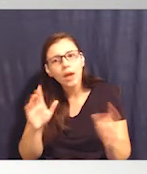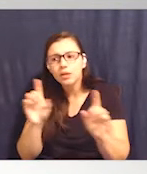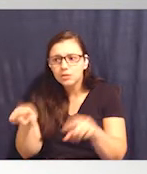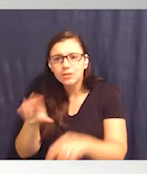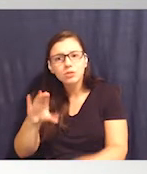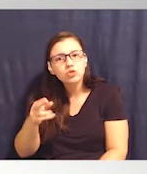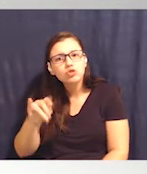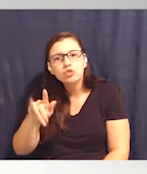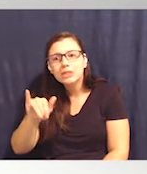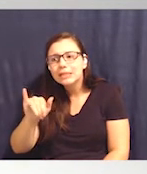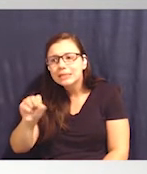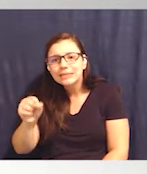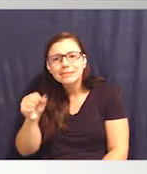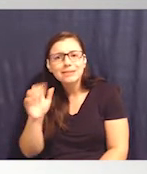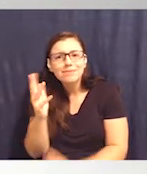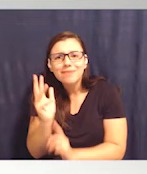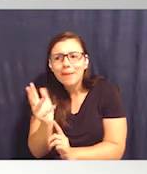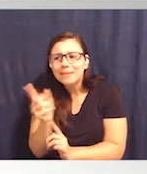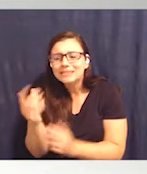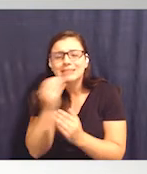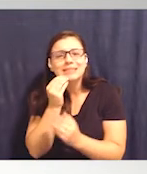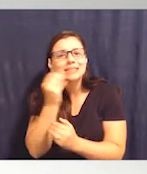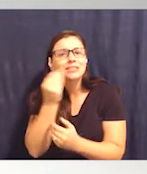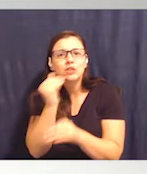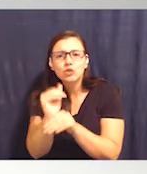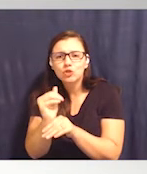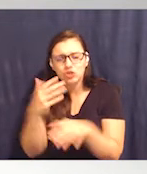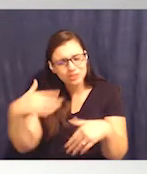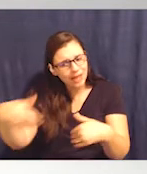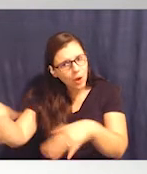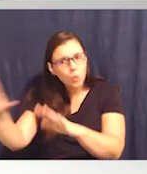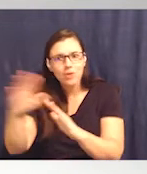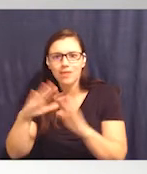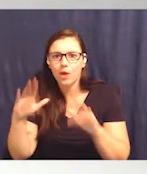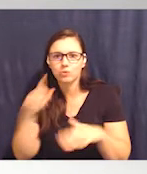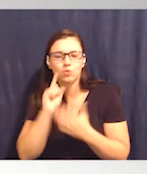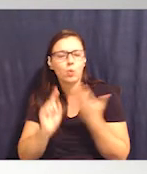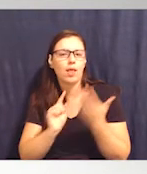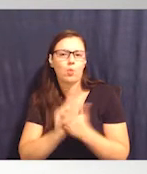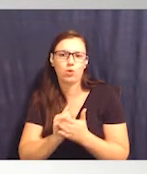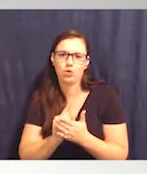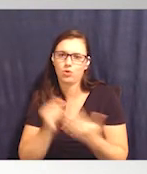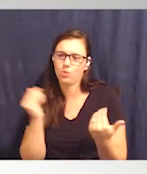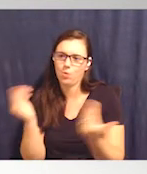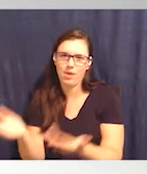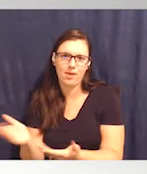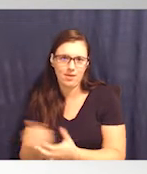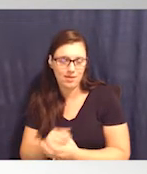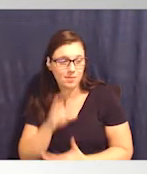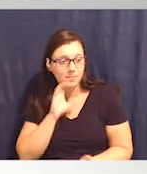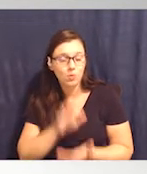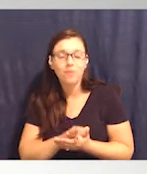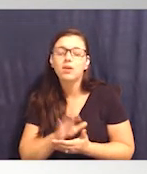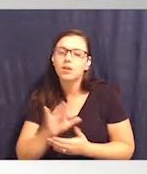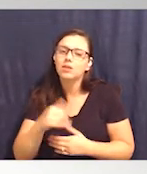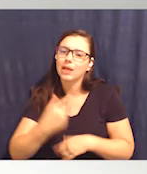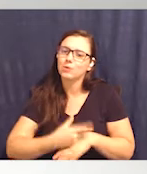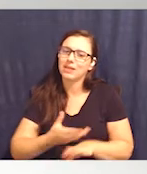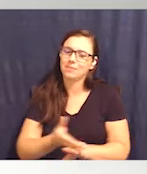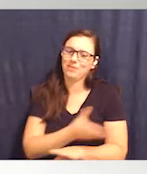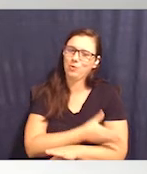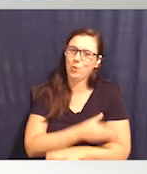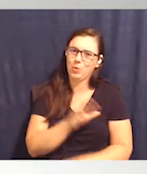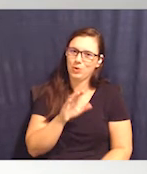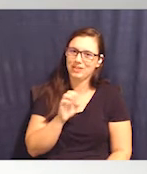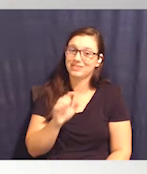some dinner. Just get out of the house for an hour. My wife is, and this was the days before cell phones. She kept